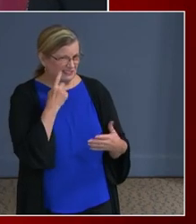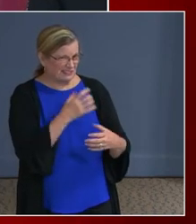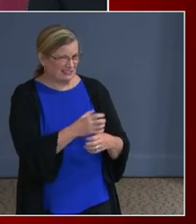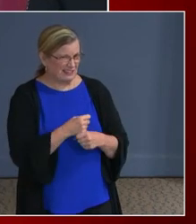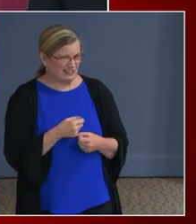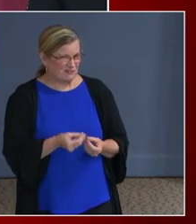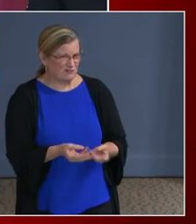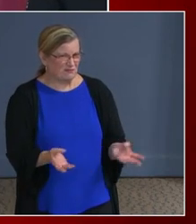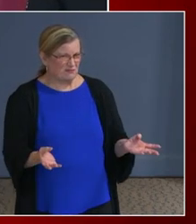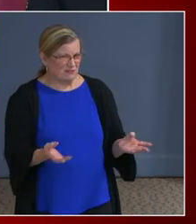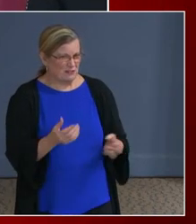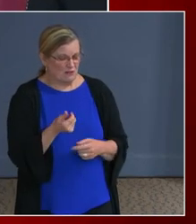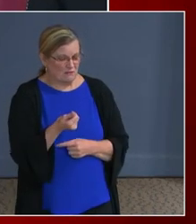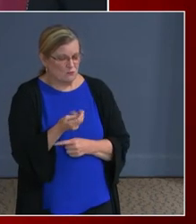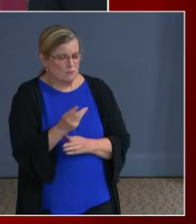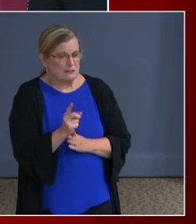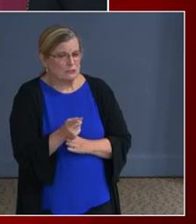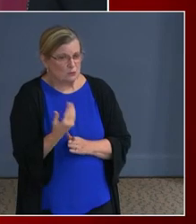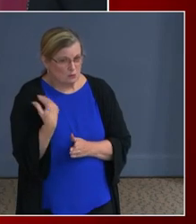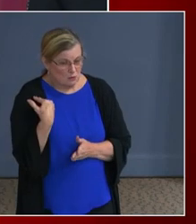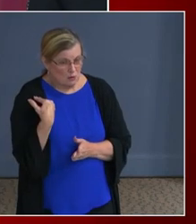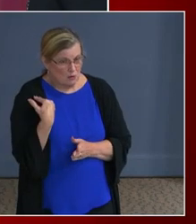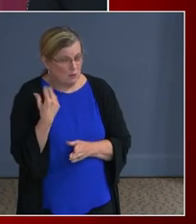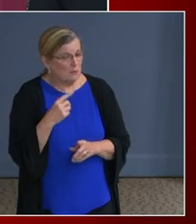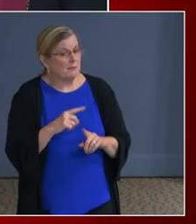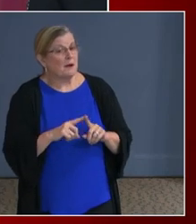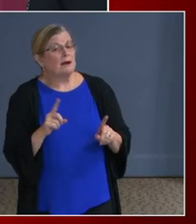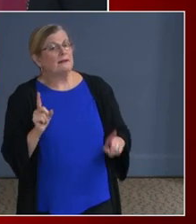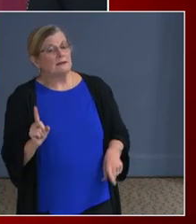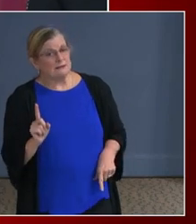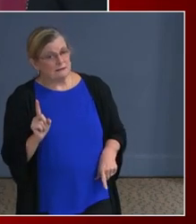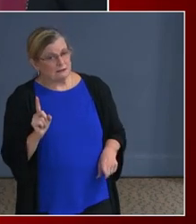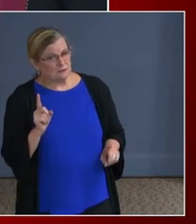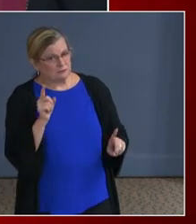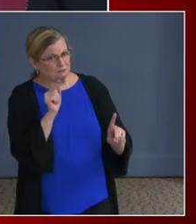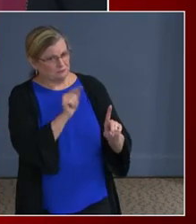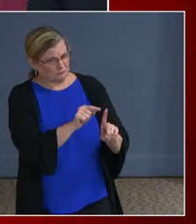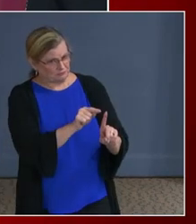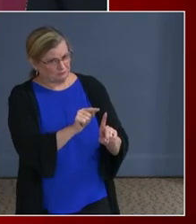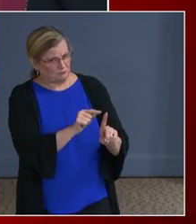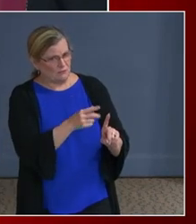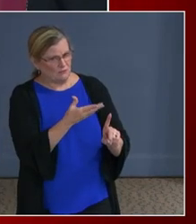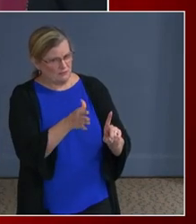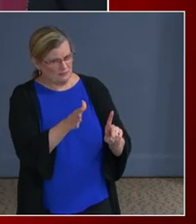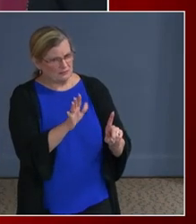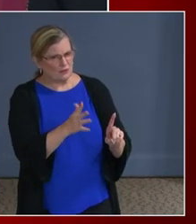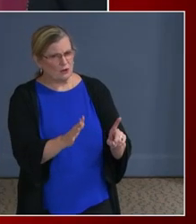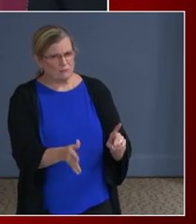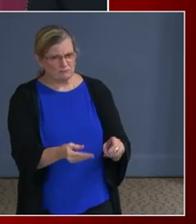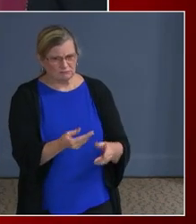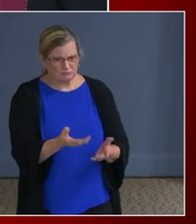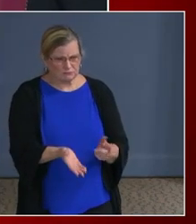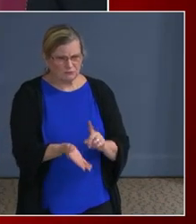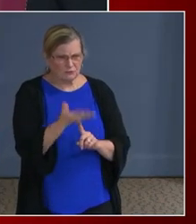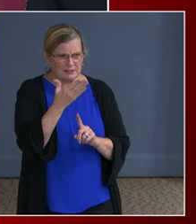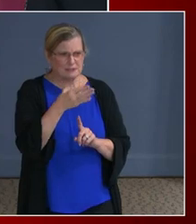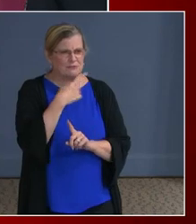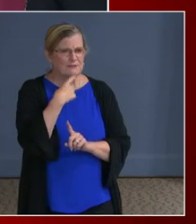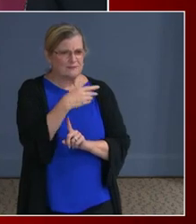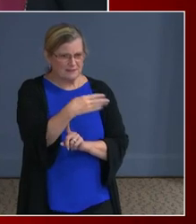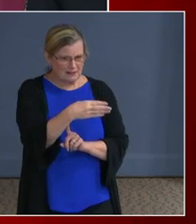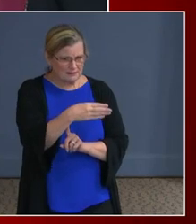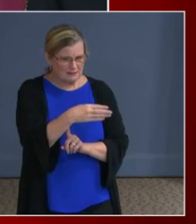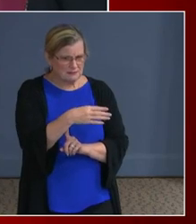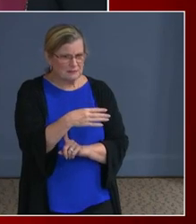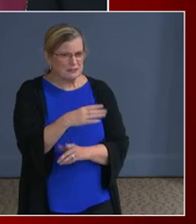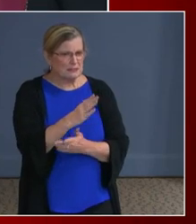he is raising a red flag that some things like the property taxes,